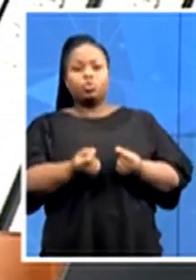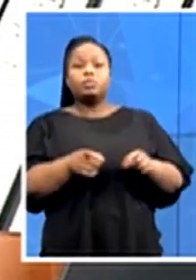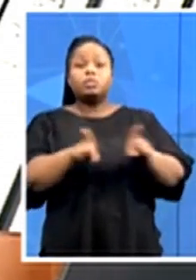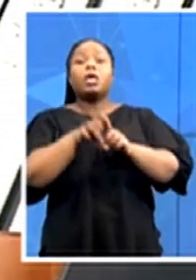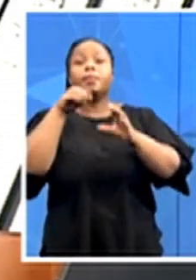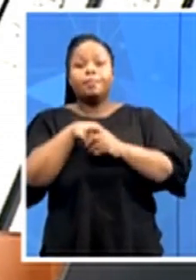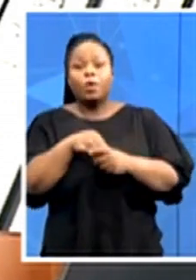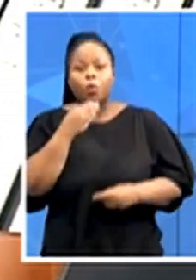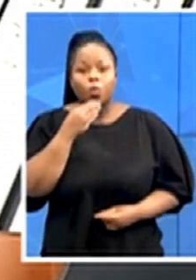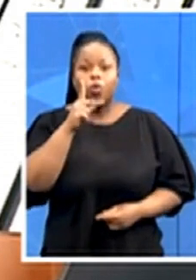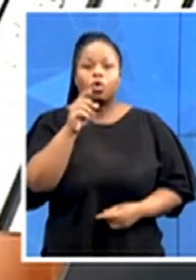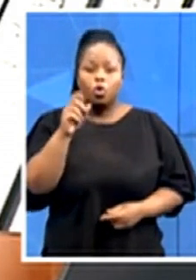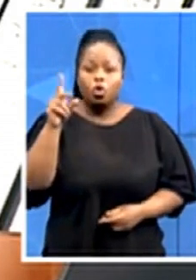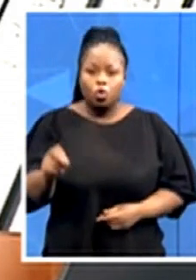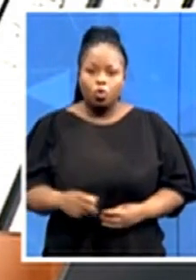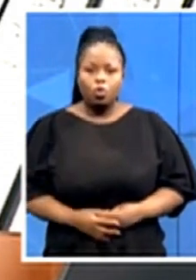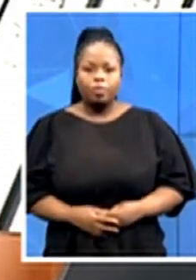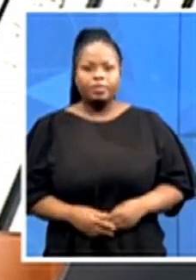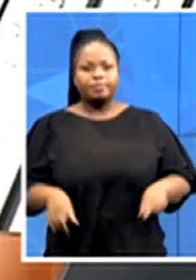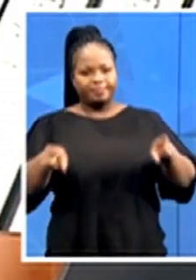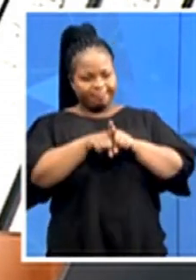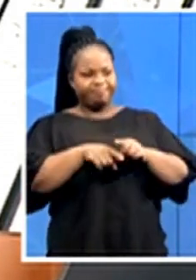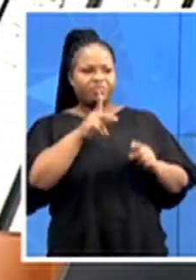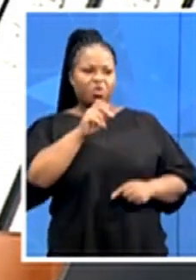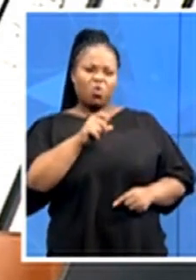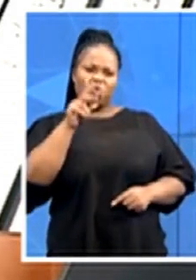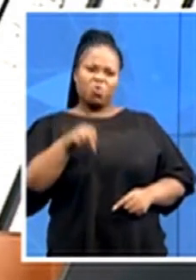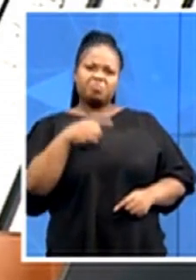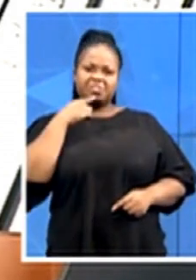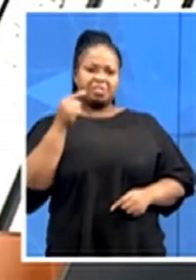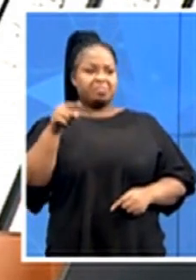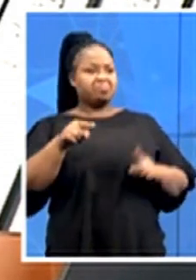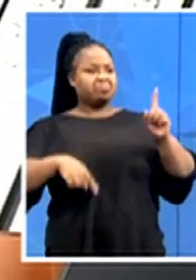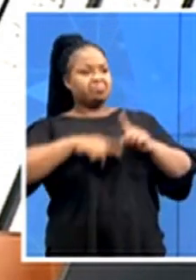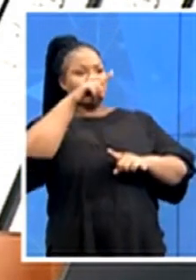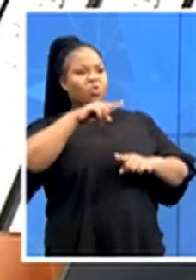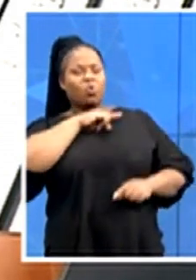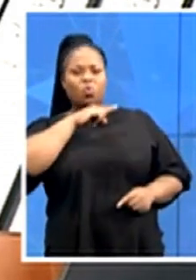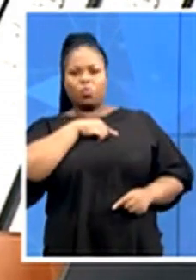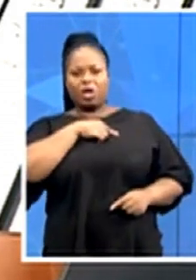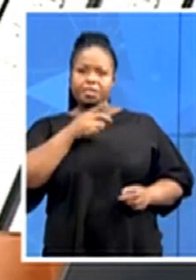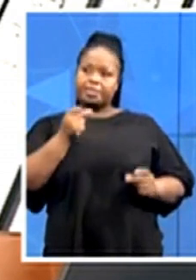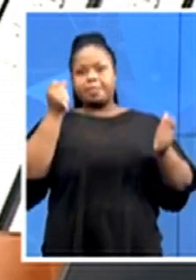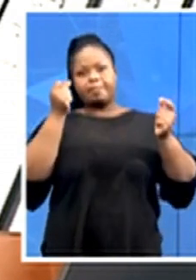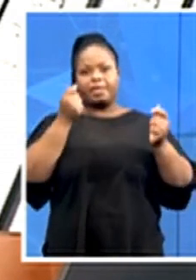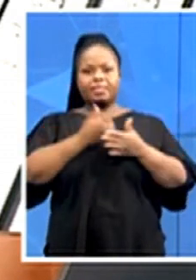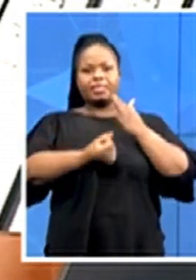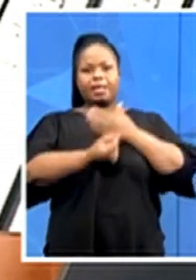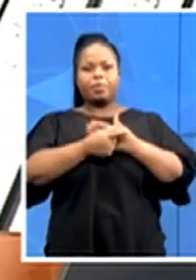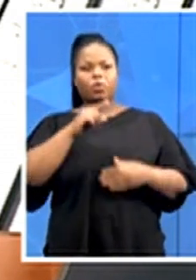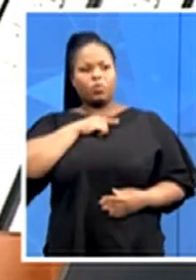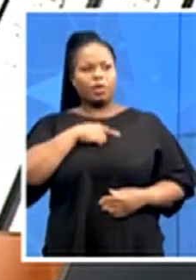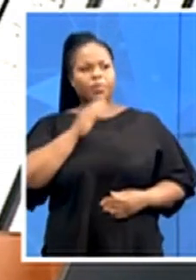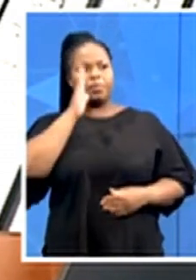Mr. Koko contends that his removal was an instance of unlawful interference in